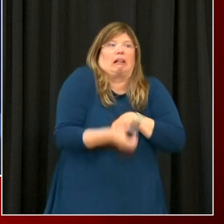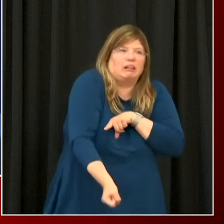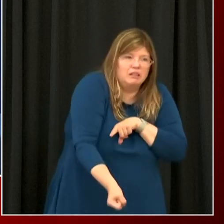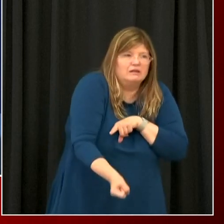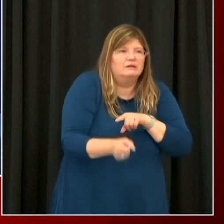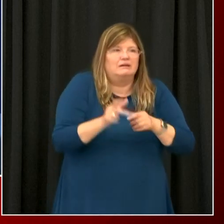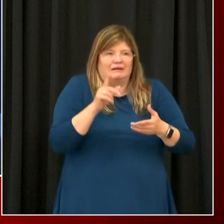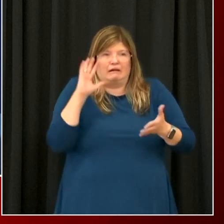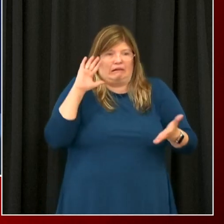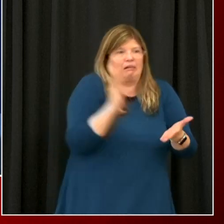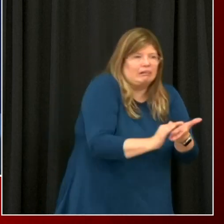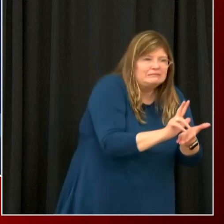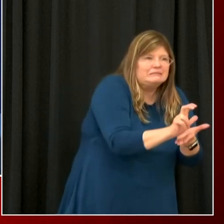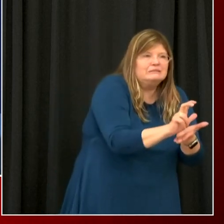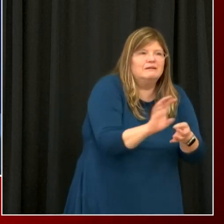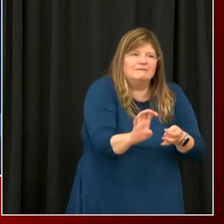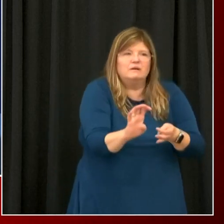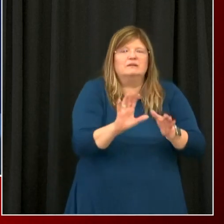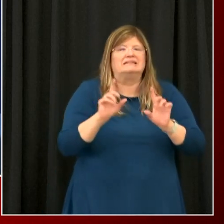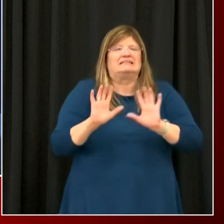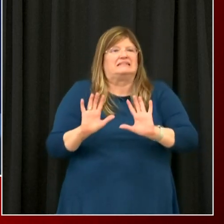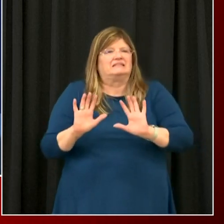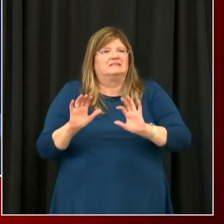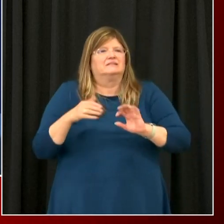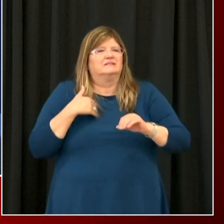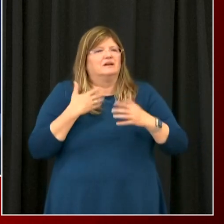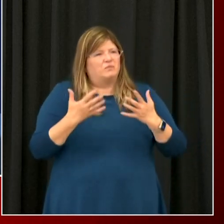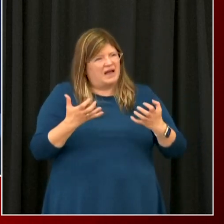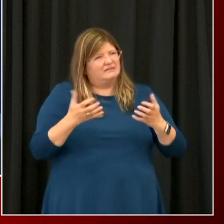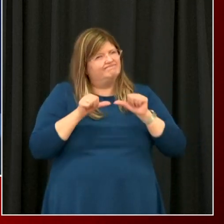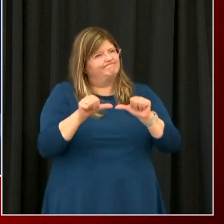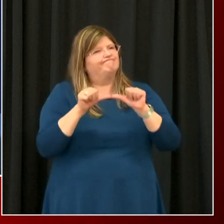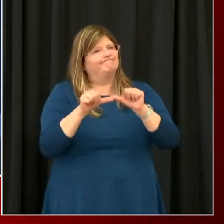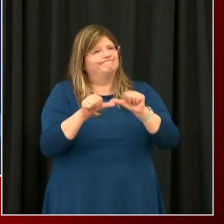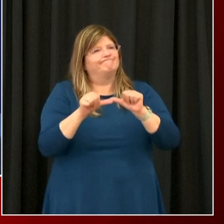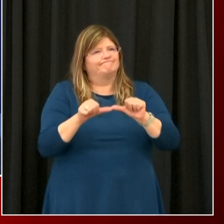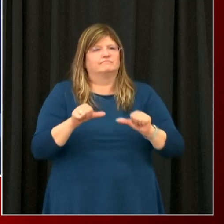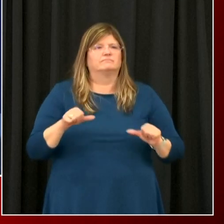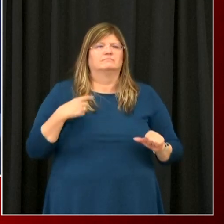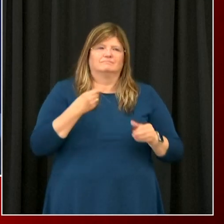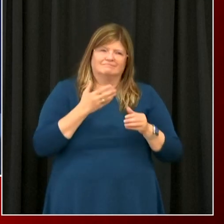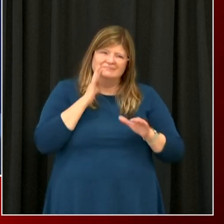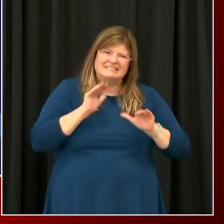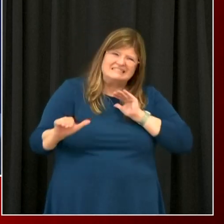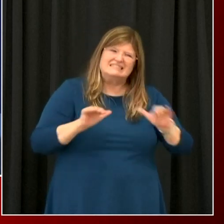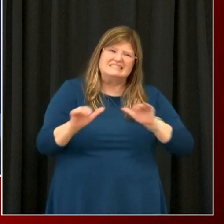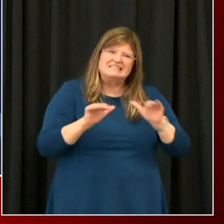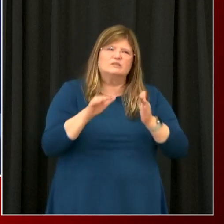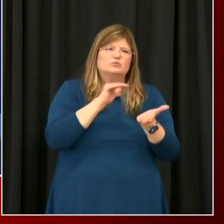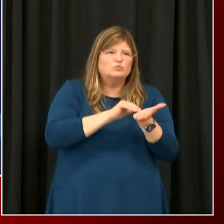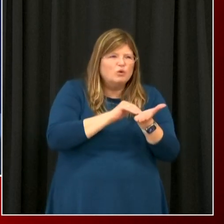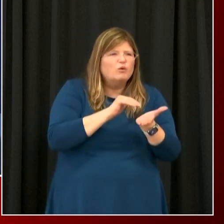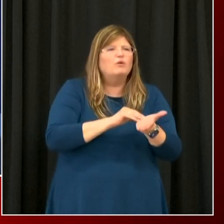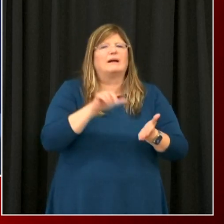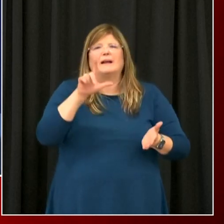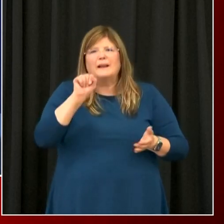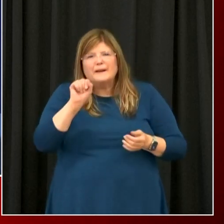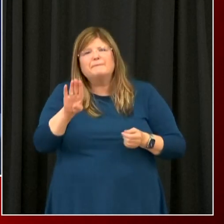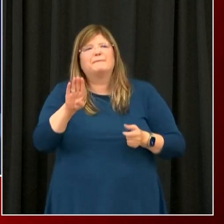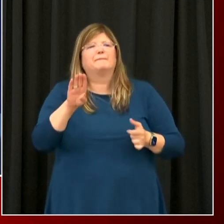people getting tested per day. So we wanted to be able to make calls out to our healthcare providers, to the labs, to be able to see what's going